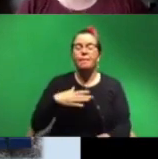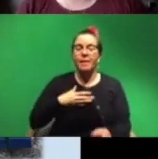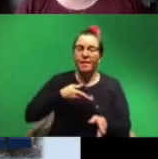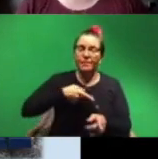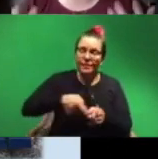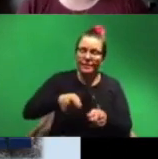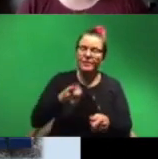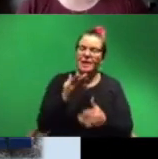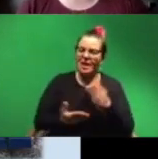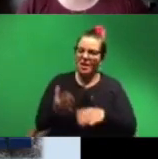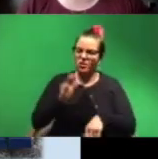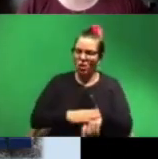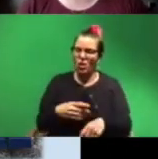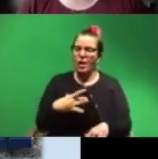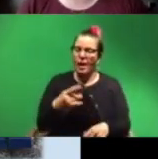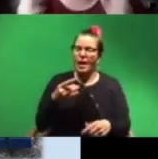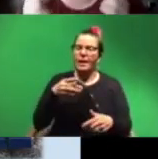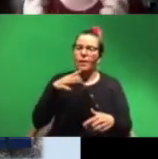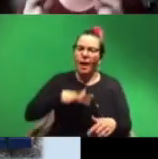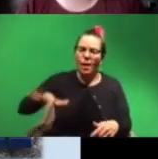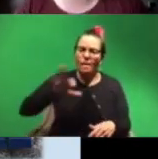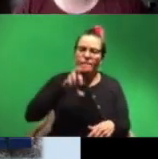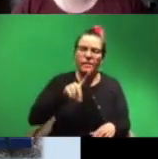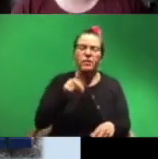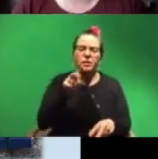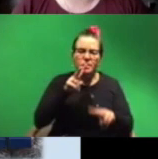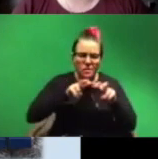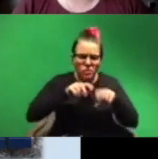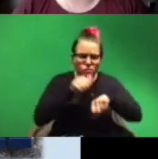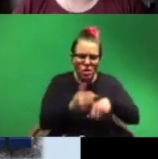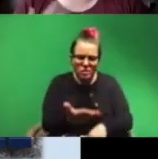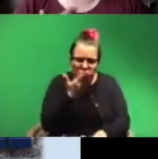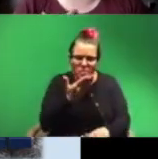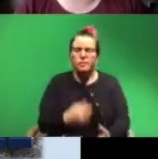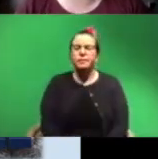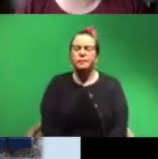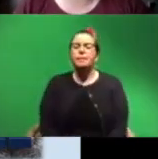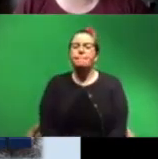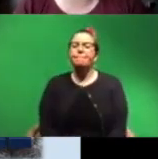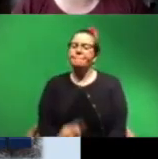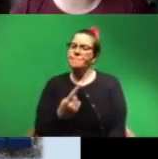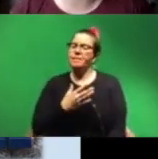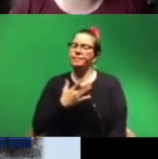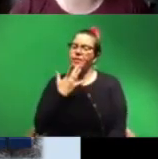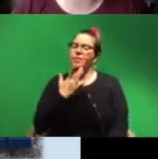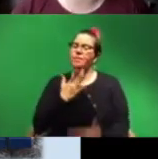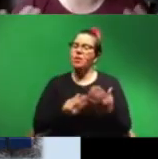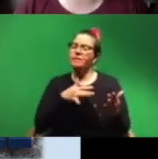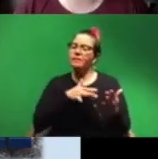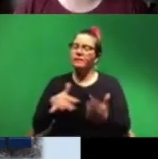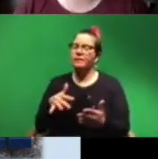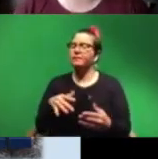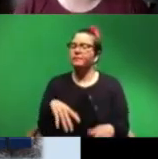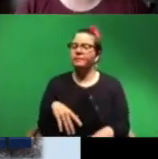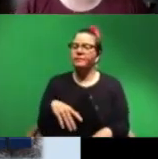hands-on subject, and we like getting into the field and looking at rocks up close. And that's one of my favorite parts of studying geology, is that we get